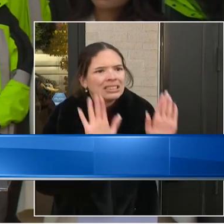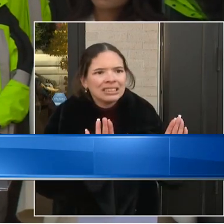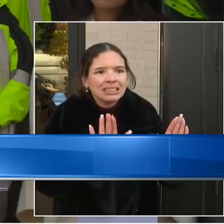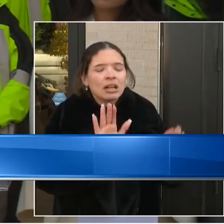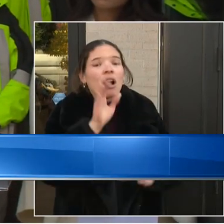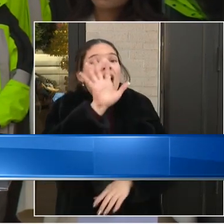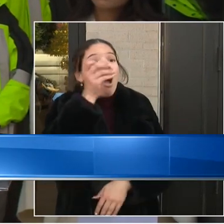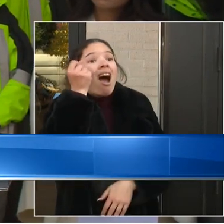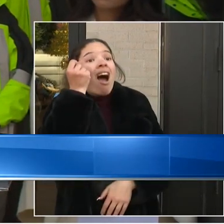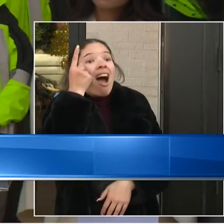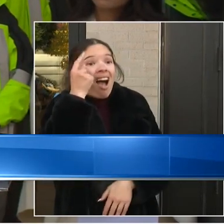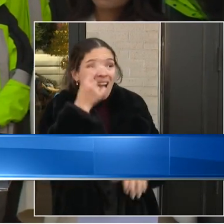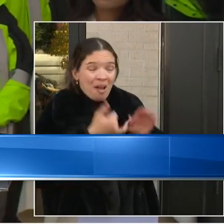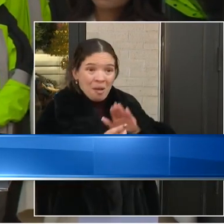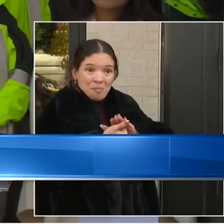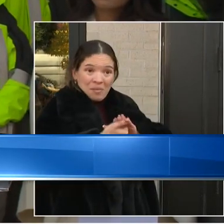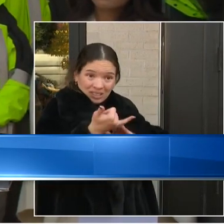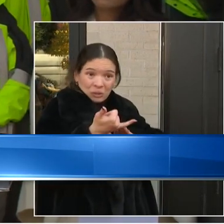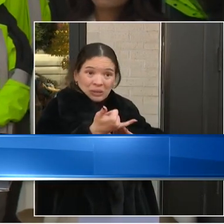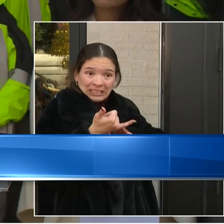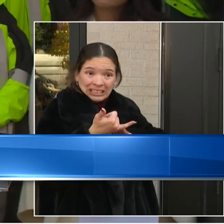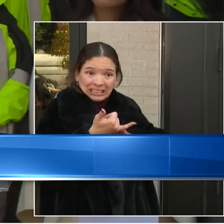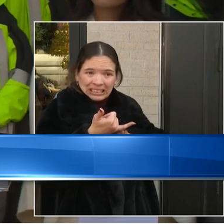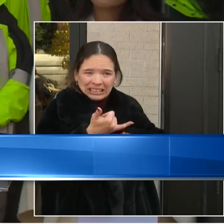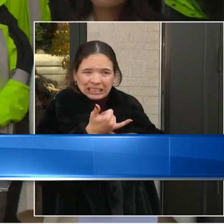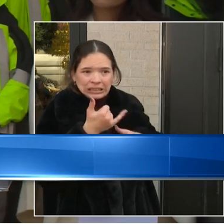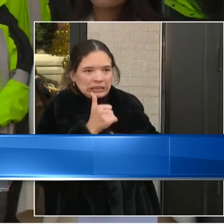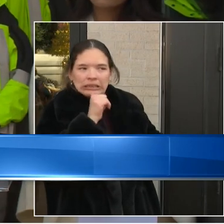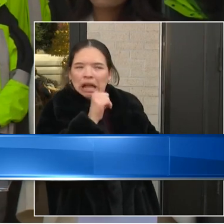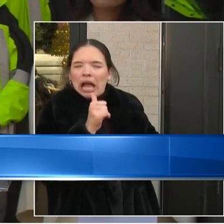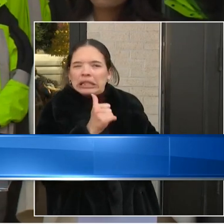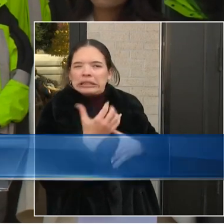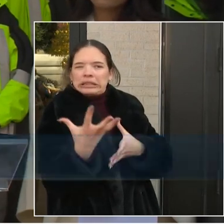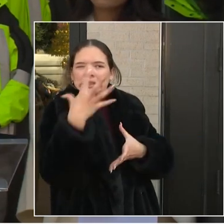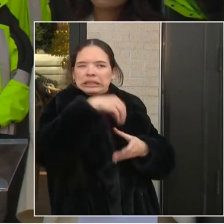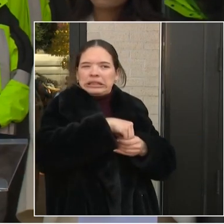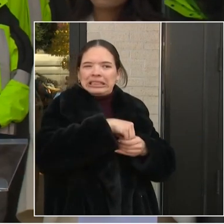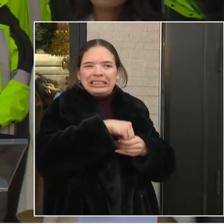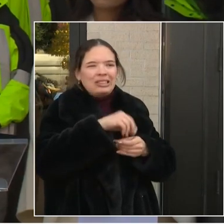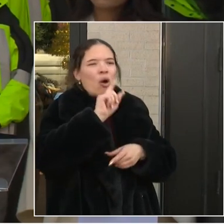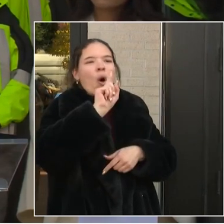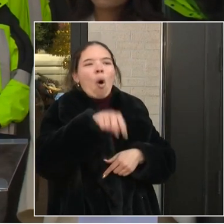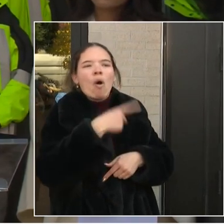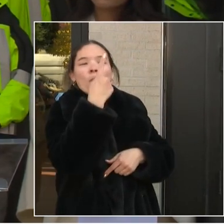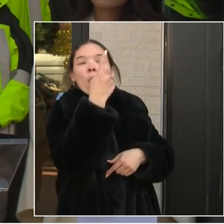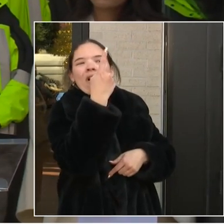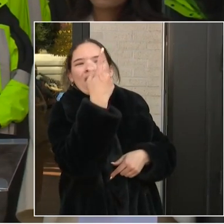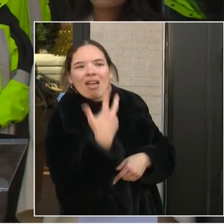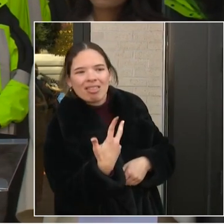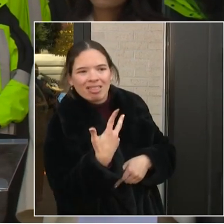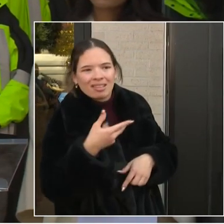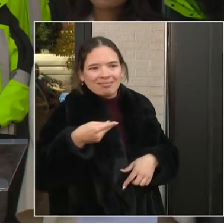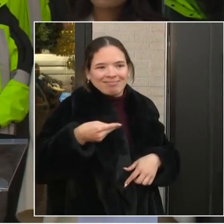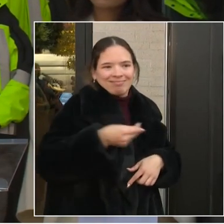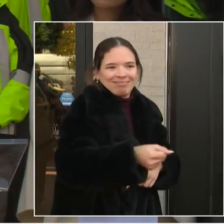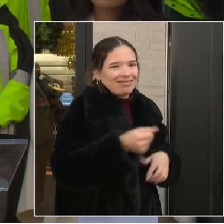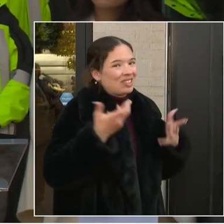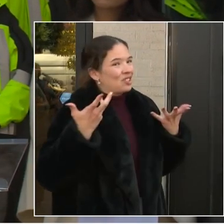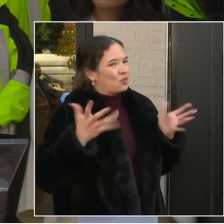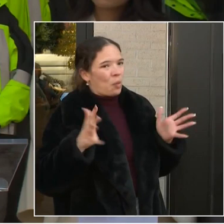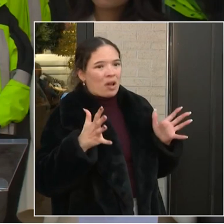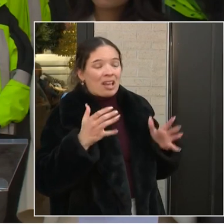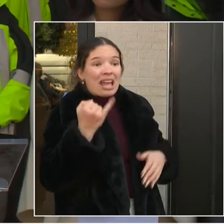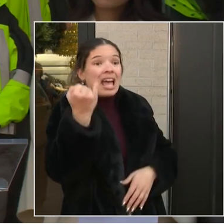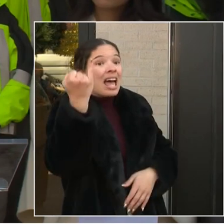is part of a compact, and we are a one-third payer in that compact. So if you ask me about free